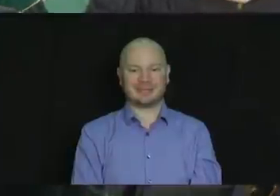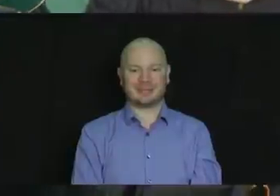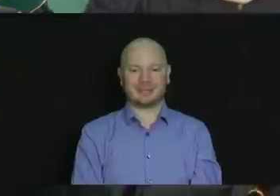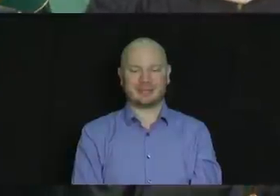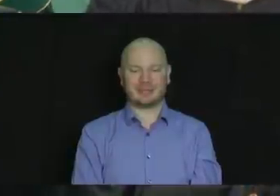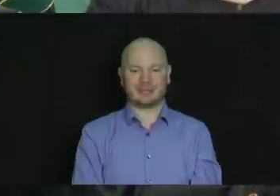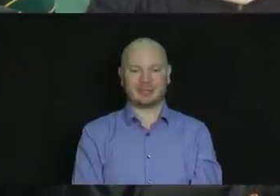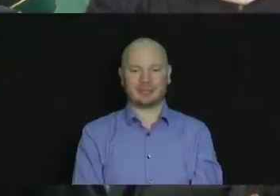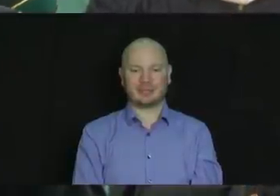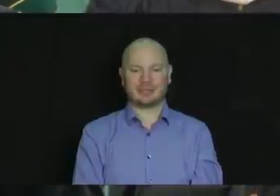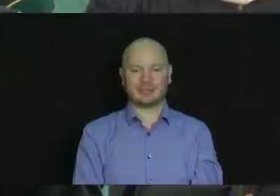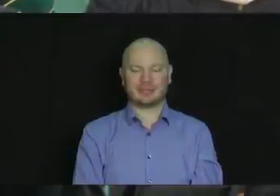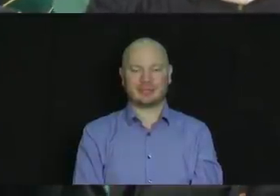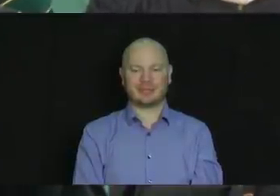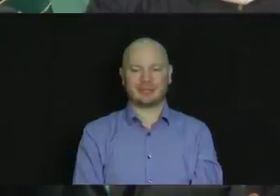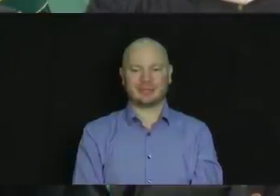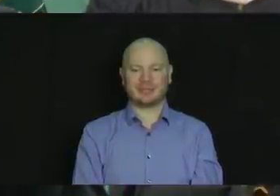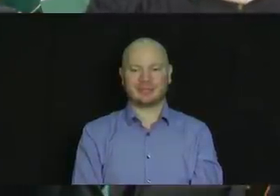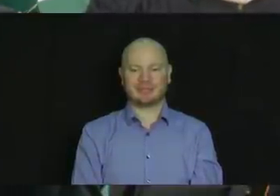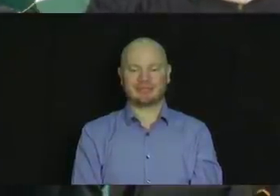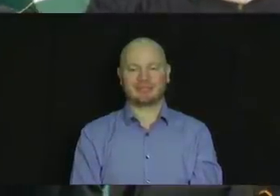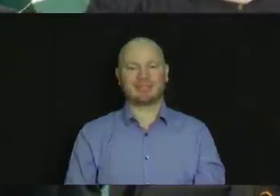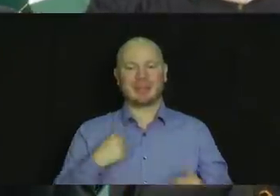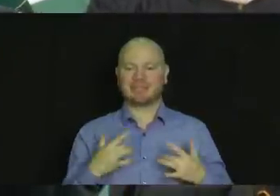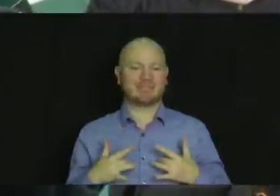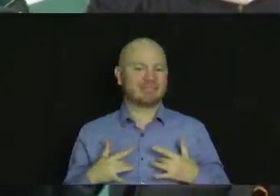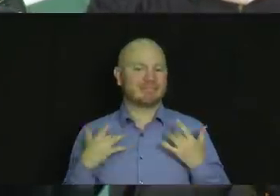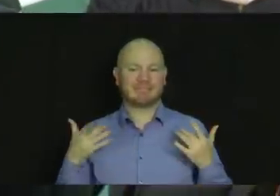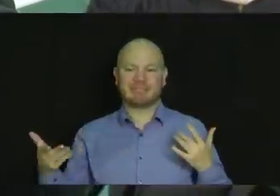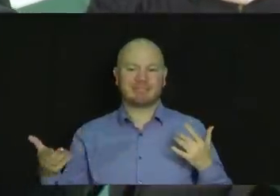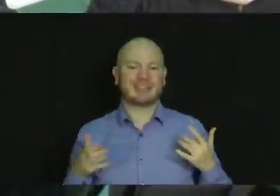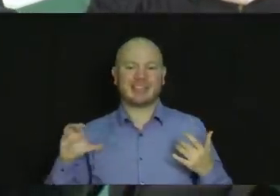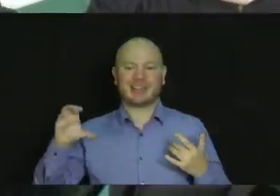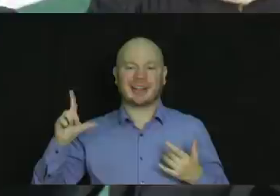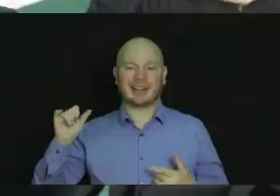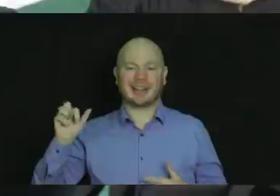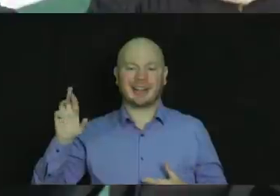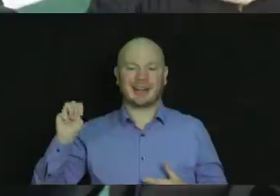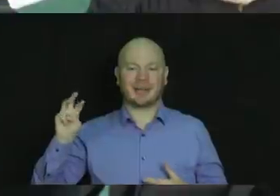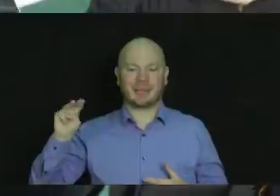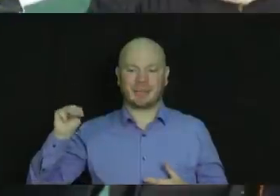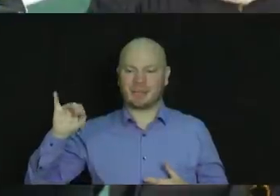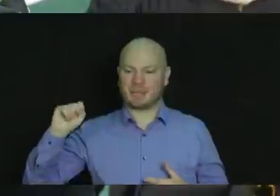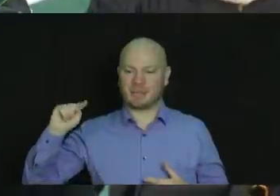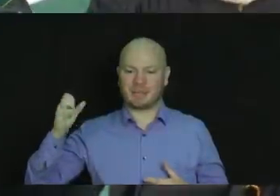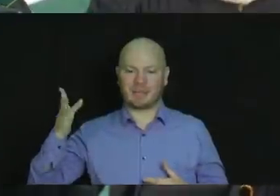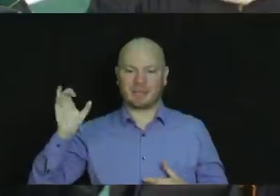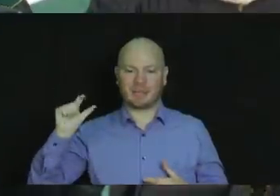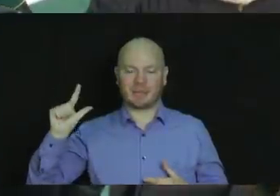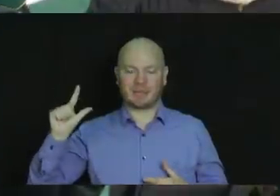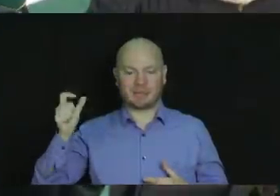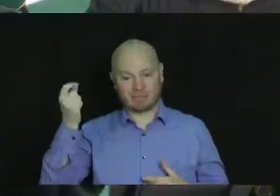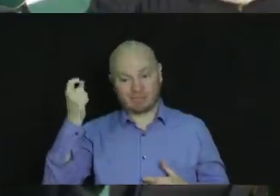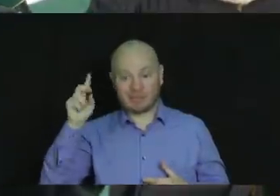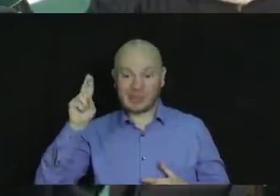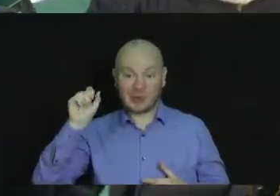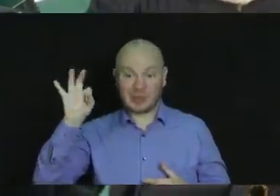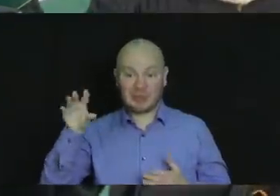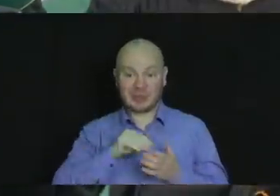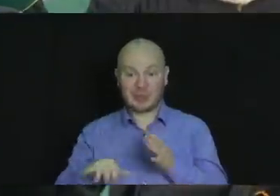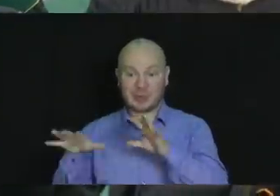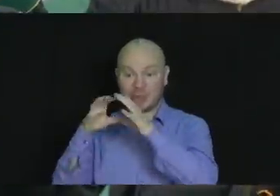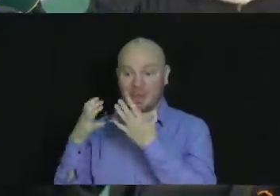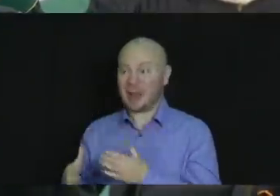And now it is my pleasure to introduce Claire Mitchell, USF Student Body President and member of the Board